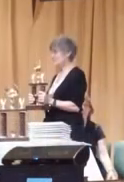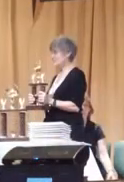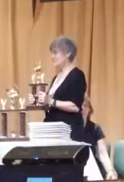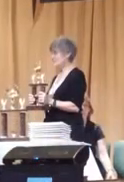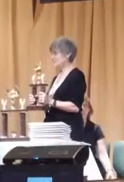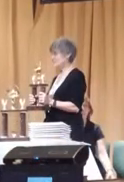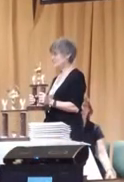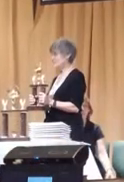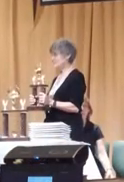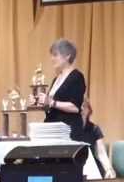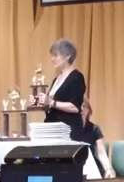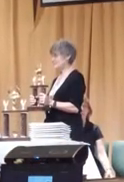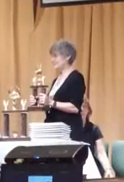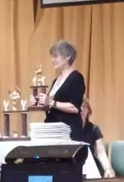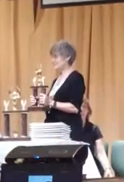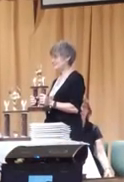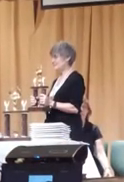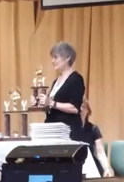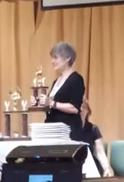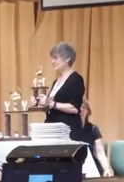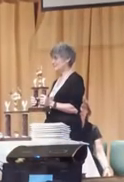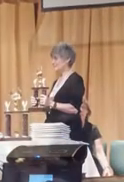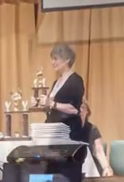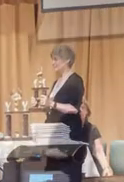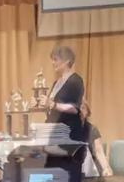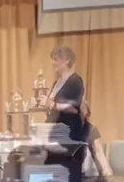Whenever You Remember